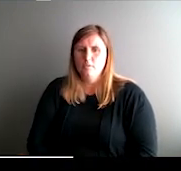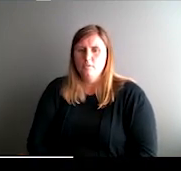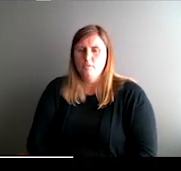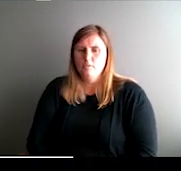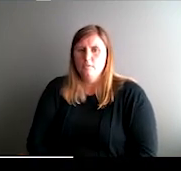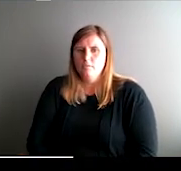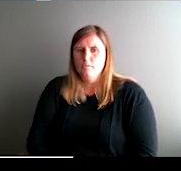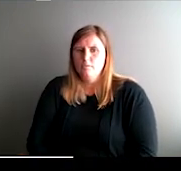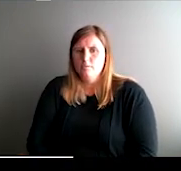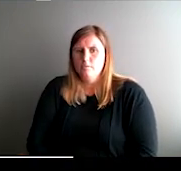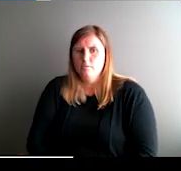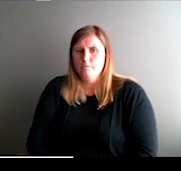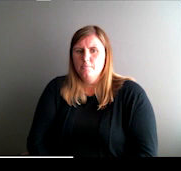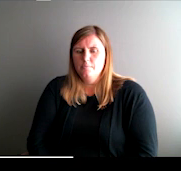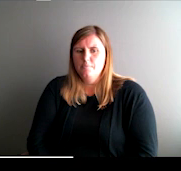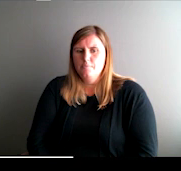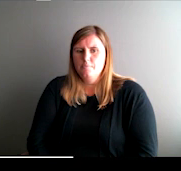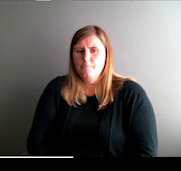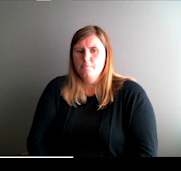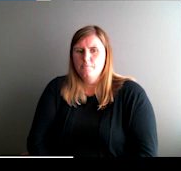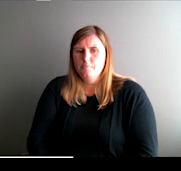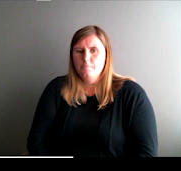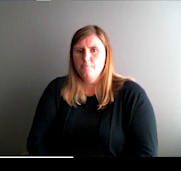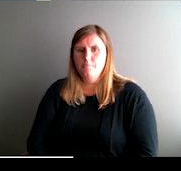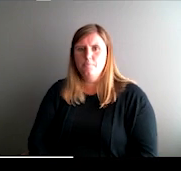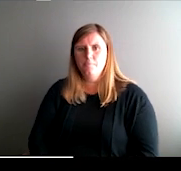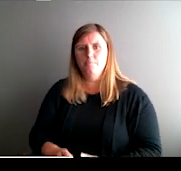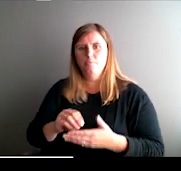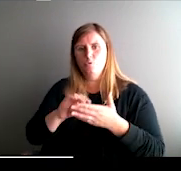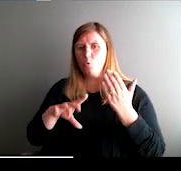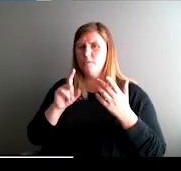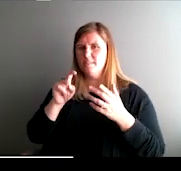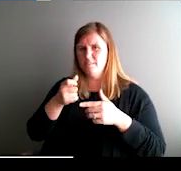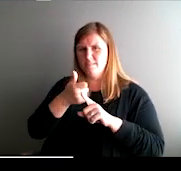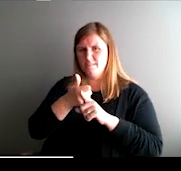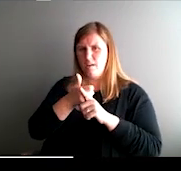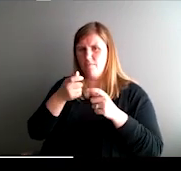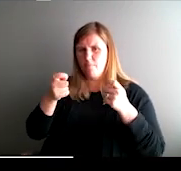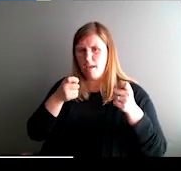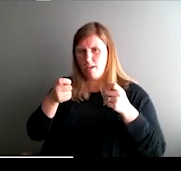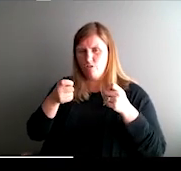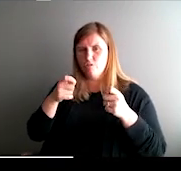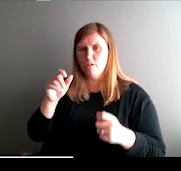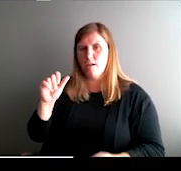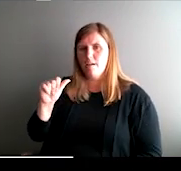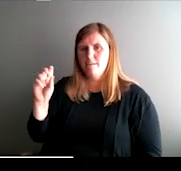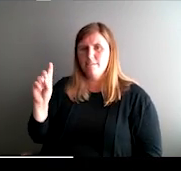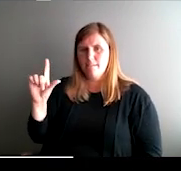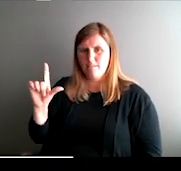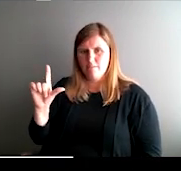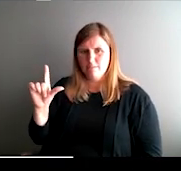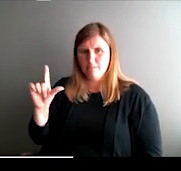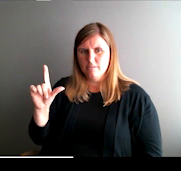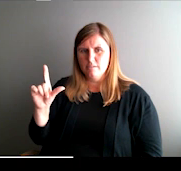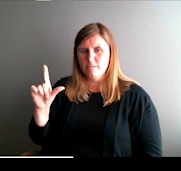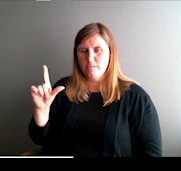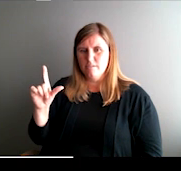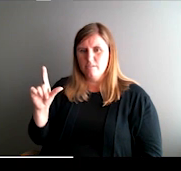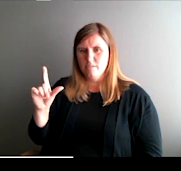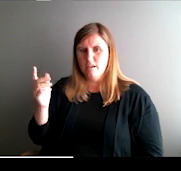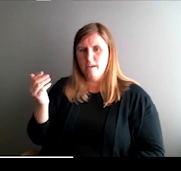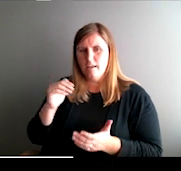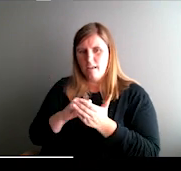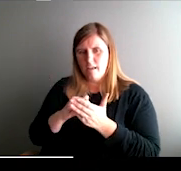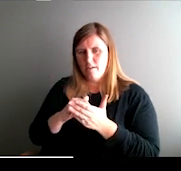Students need, at the advanced level, need to learn to self-manage. This is related to ADLs. And once again, we're